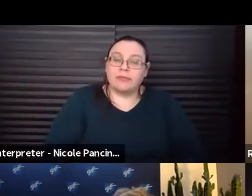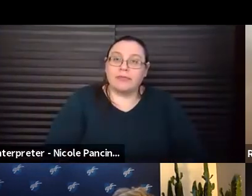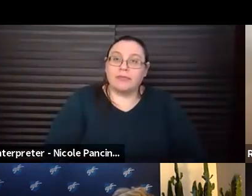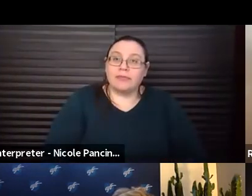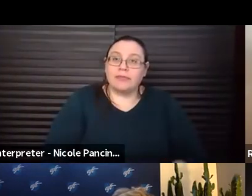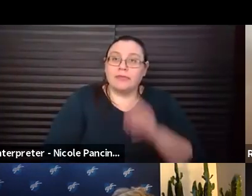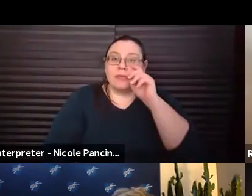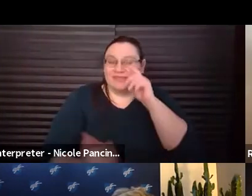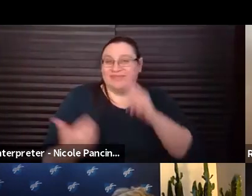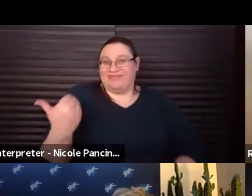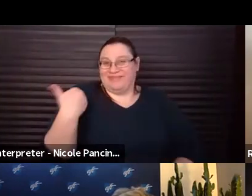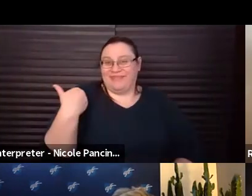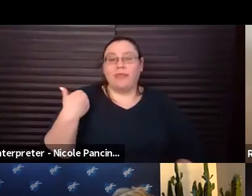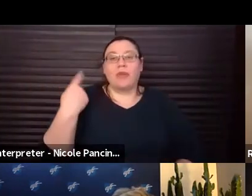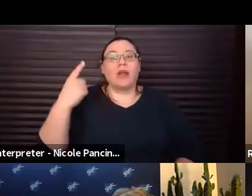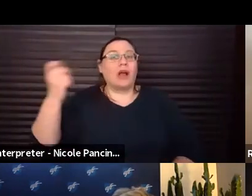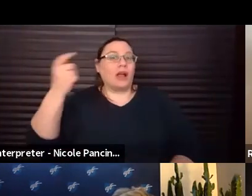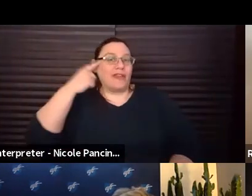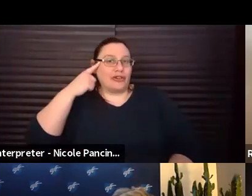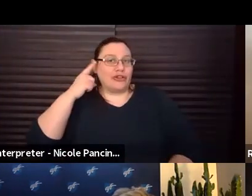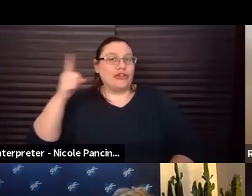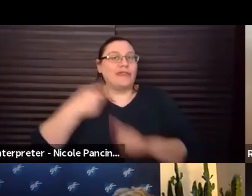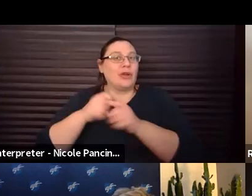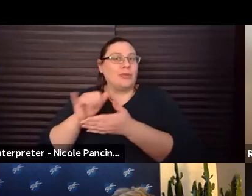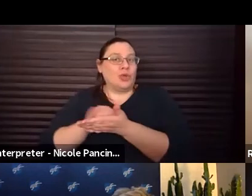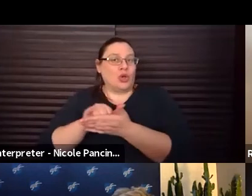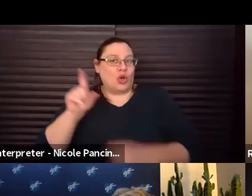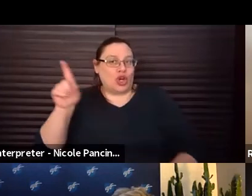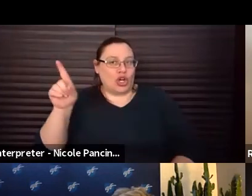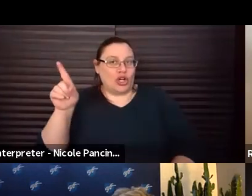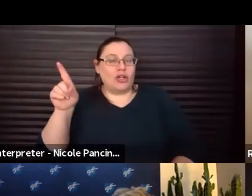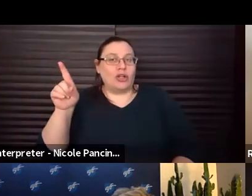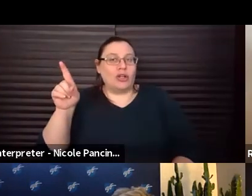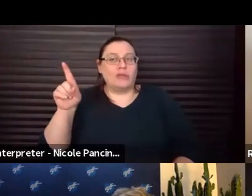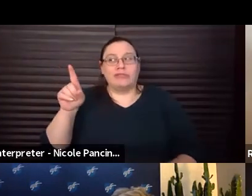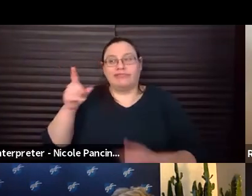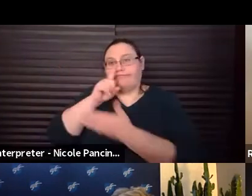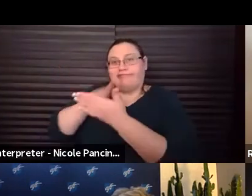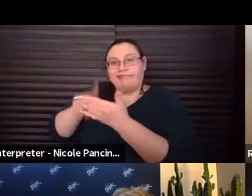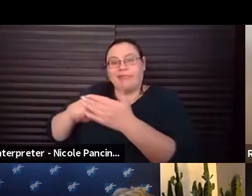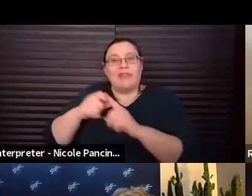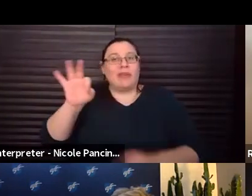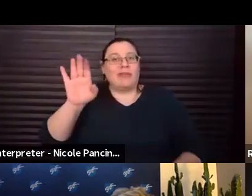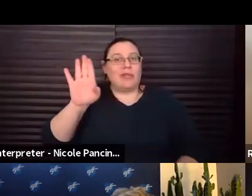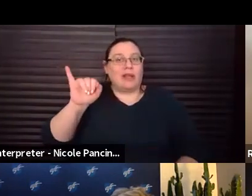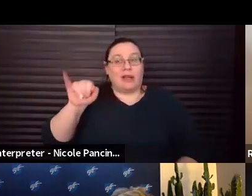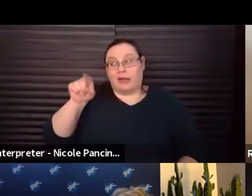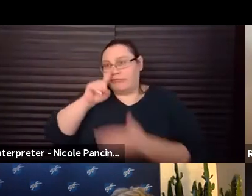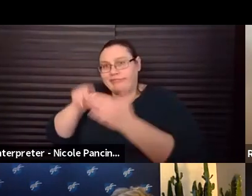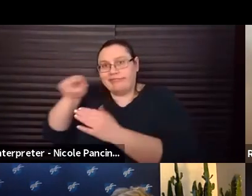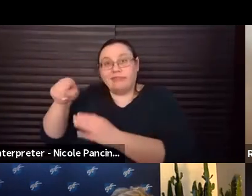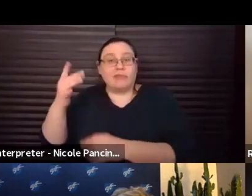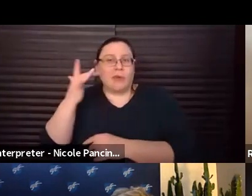Just recently, a governor in New York was under investigation by the FBI because maybe the